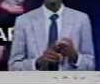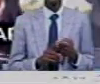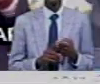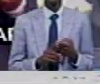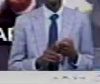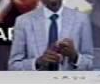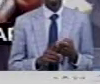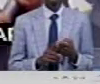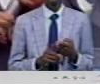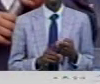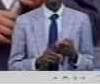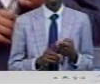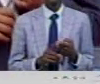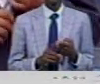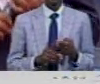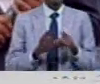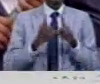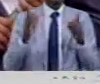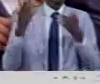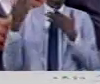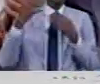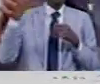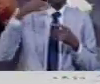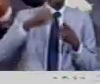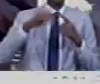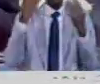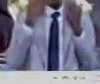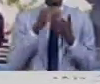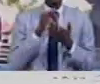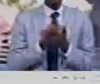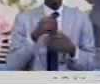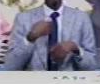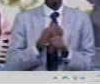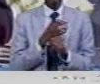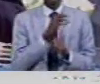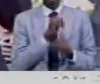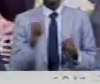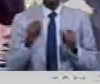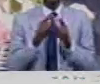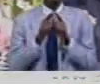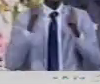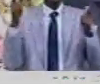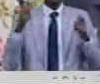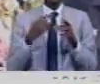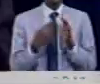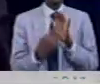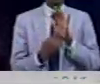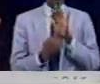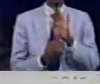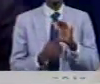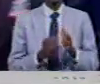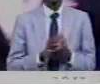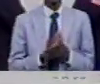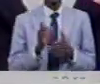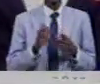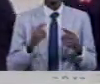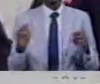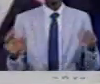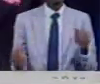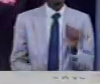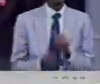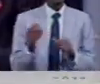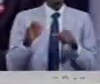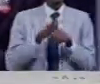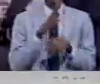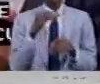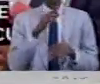fullness of their mind will surely ignite, although they know it's no birthright. Even as failures rage, successfully they emerge.